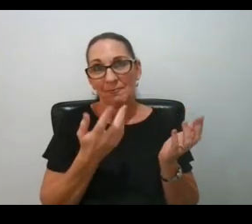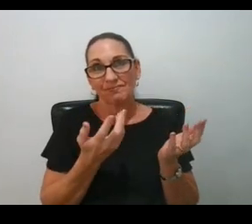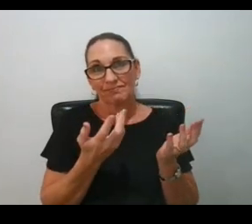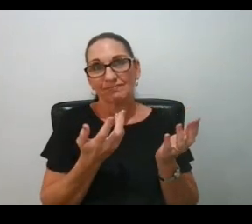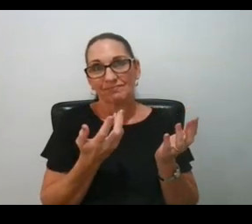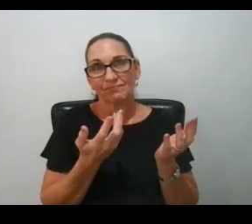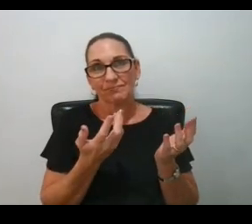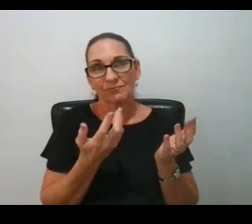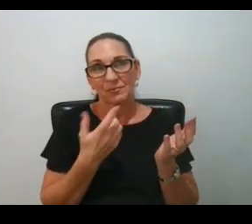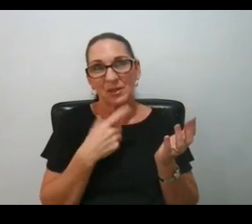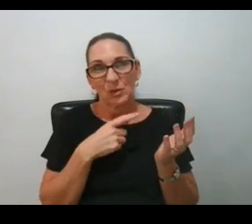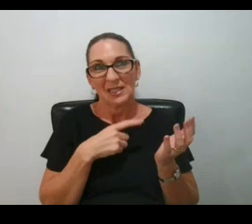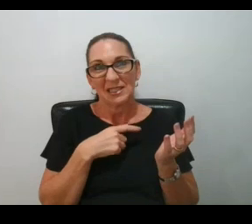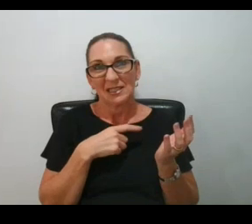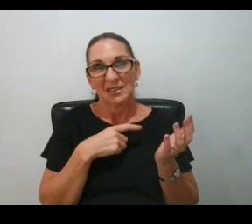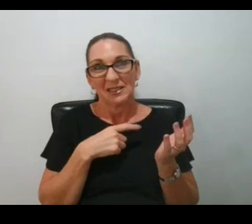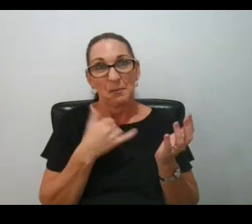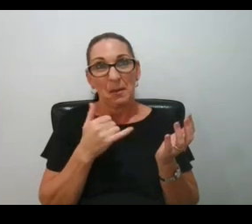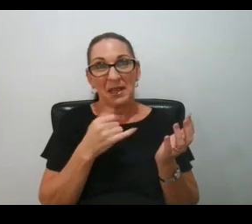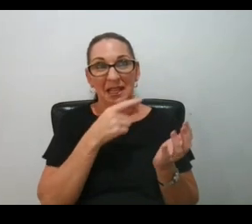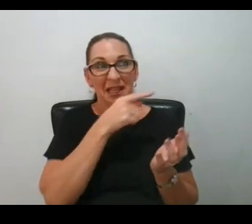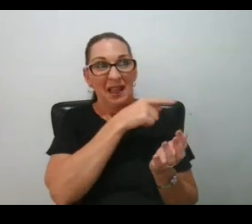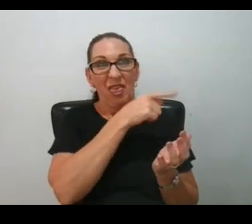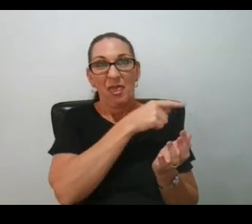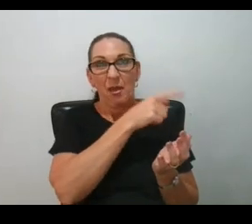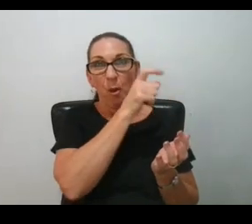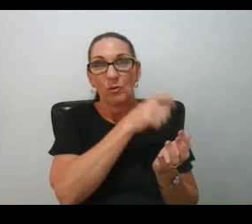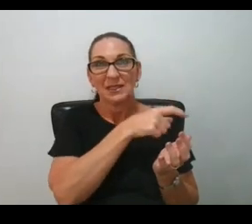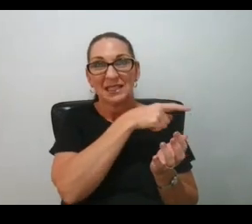the perpetrator might have found you.